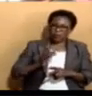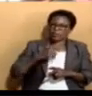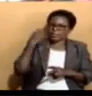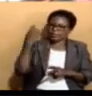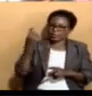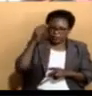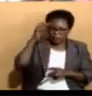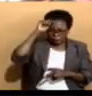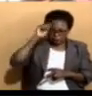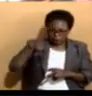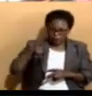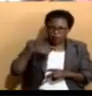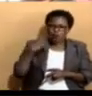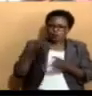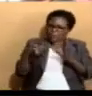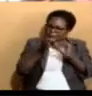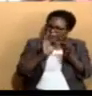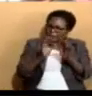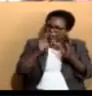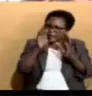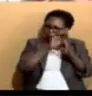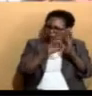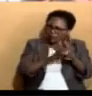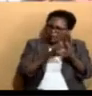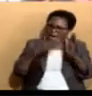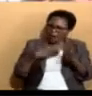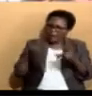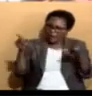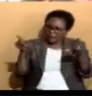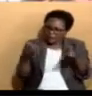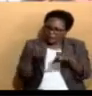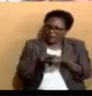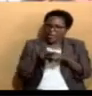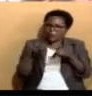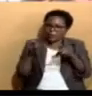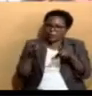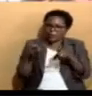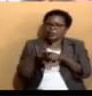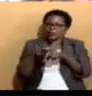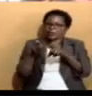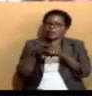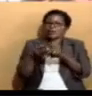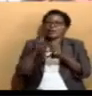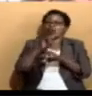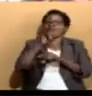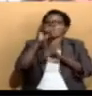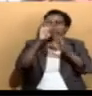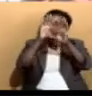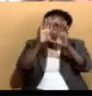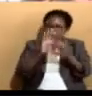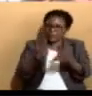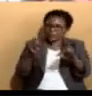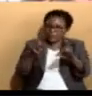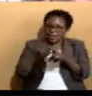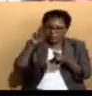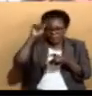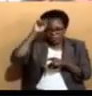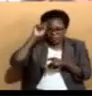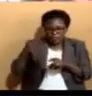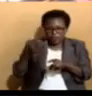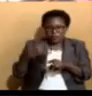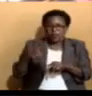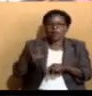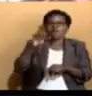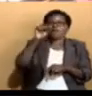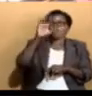judge interpreting the Constitution has the same juridical value as the judgment of